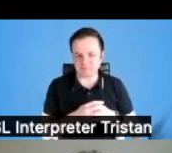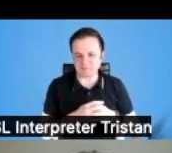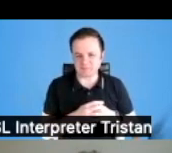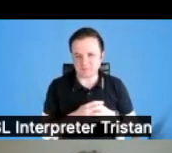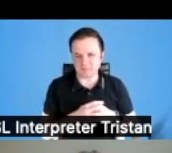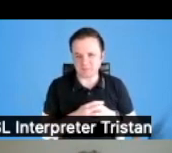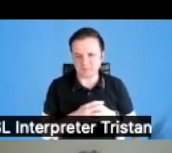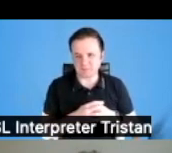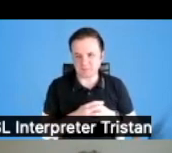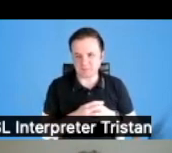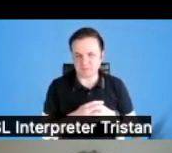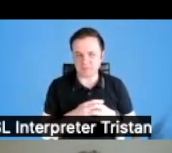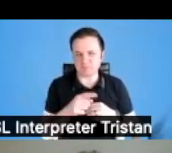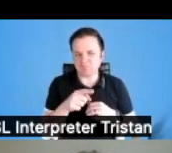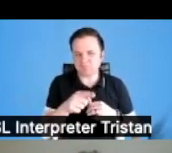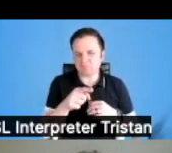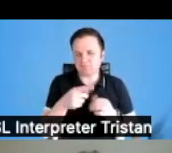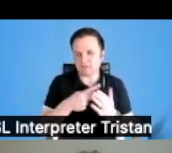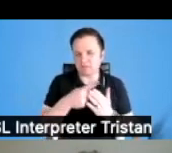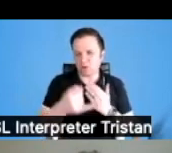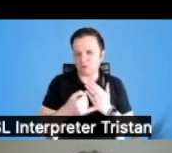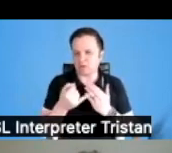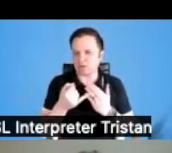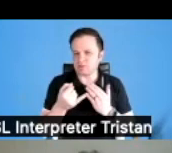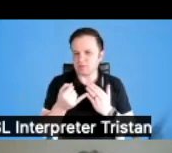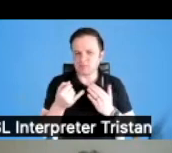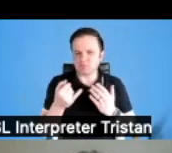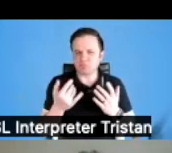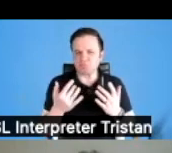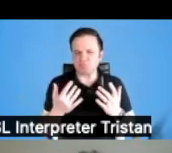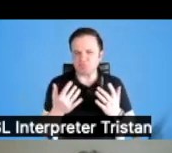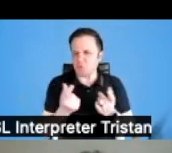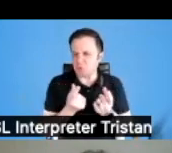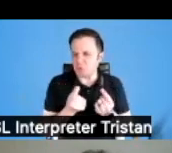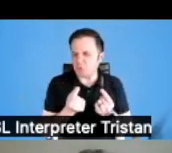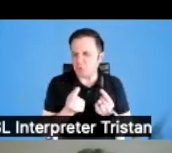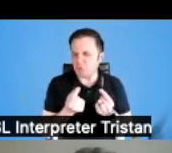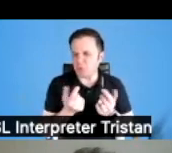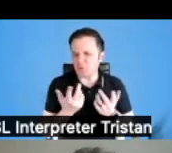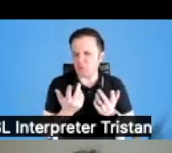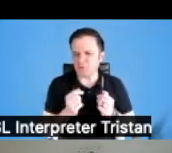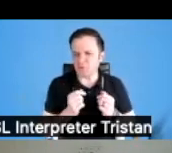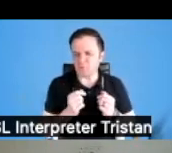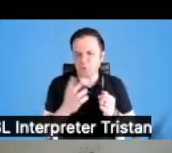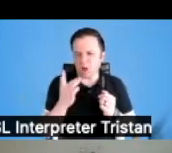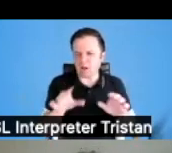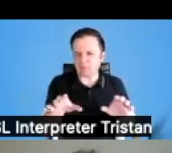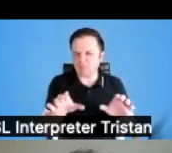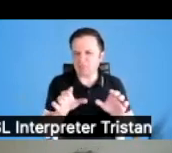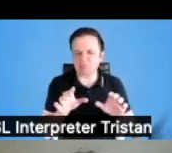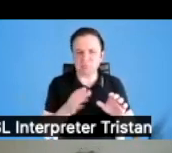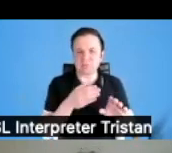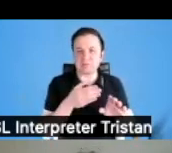So the prompt for this project were in the wake of the murders